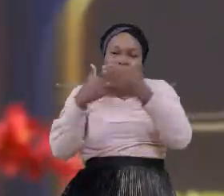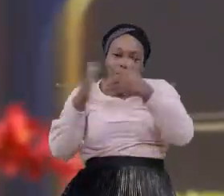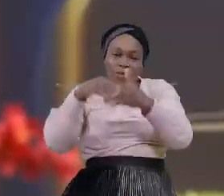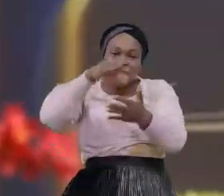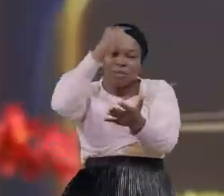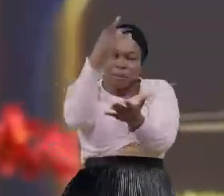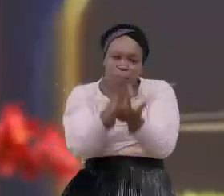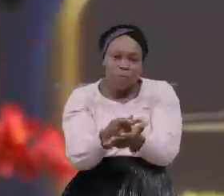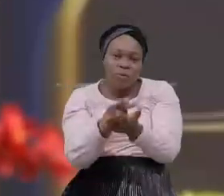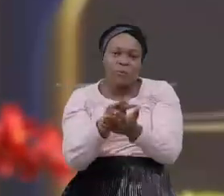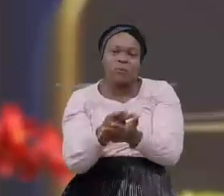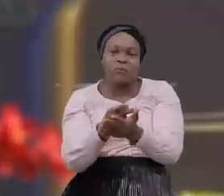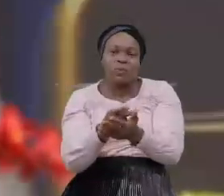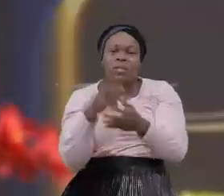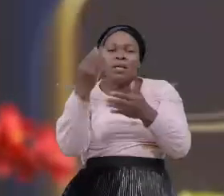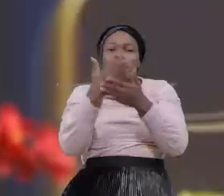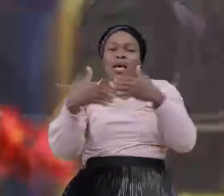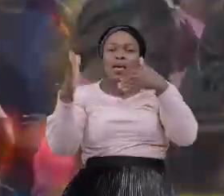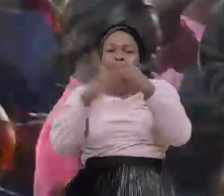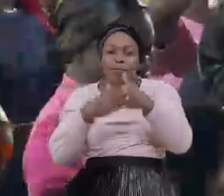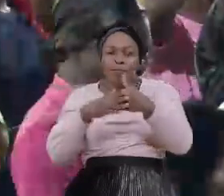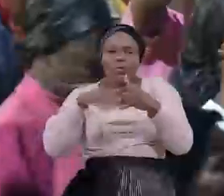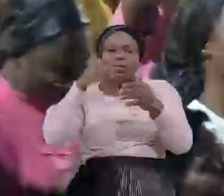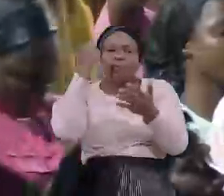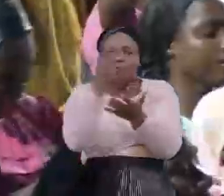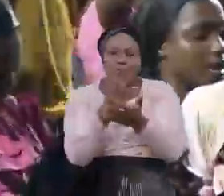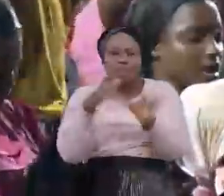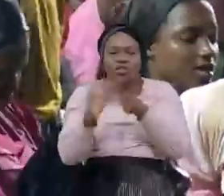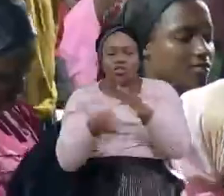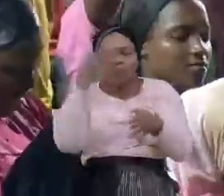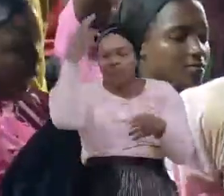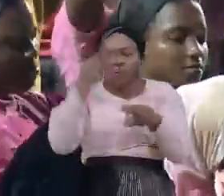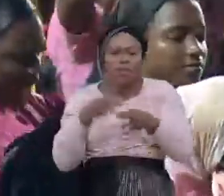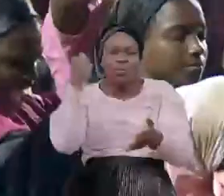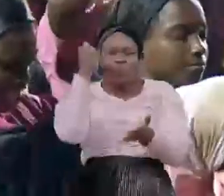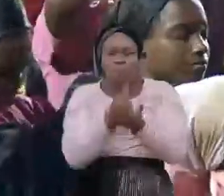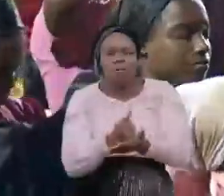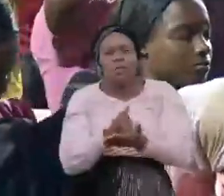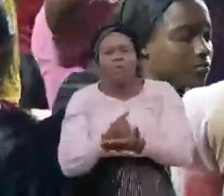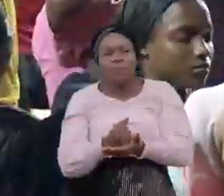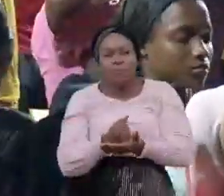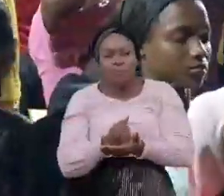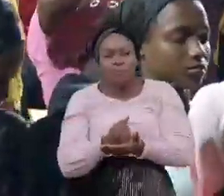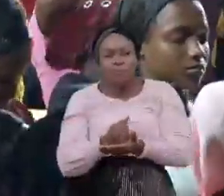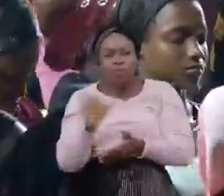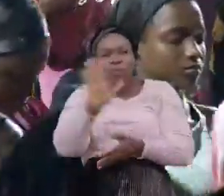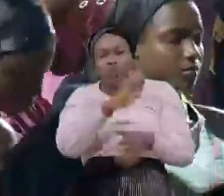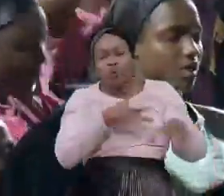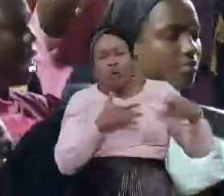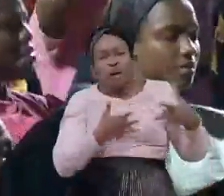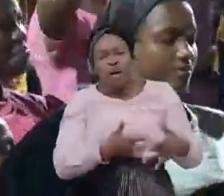Heaven's confirmation in Jesus' name. Amen. Your heart will be